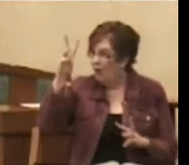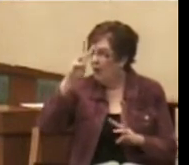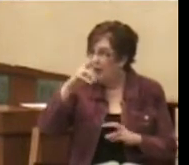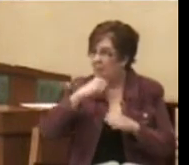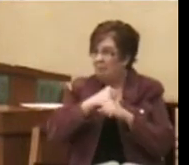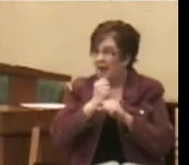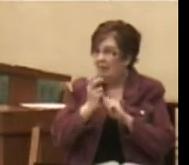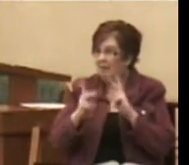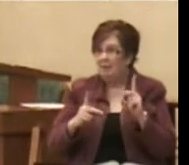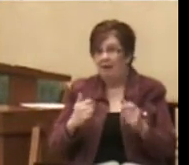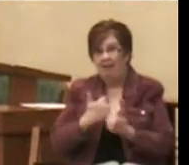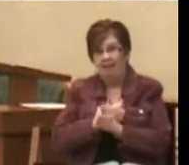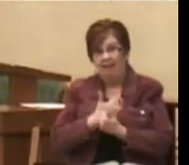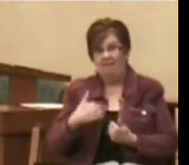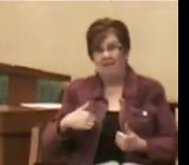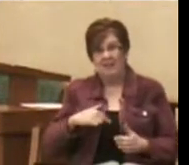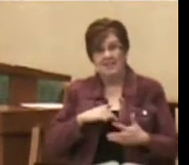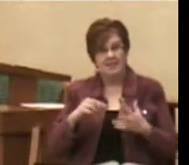make people love us more?